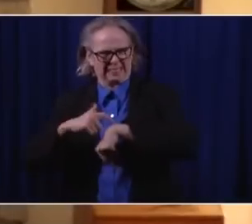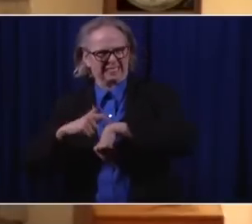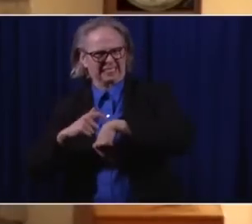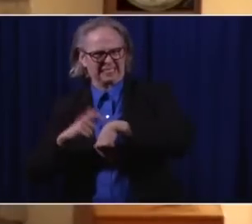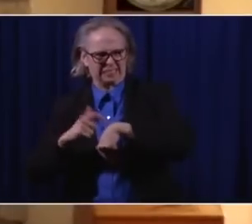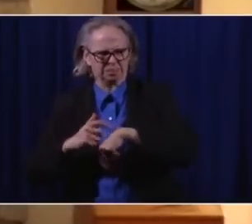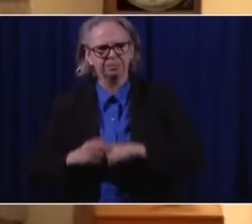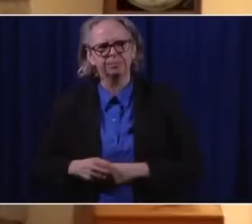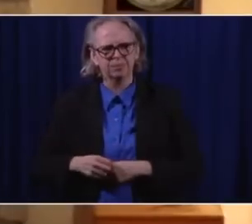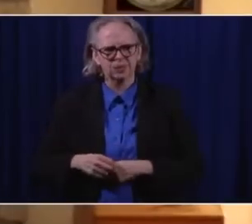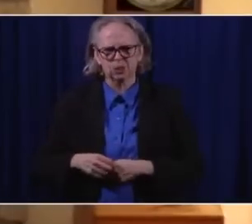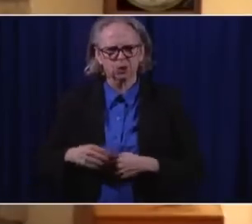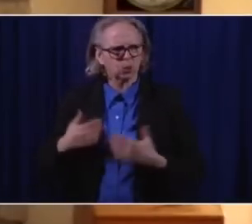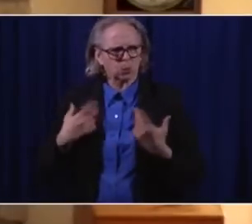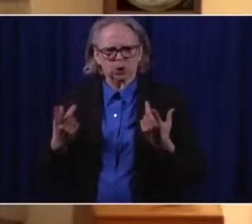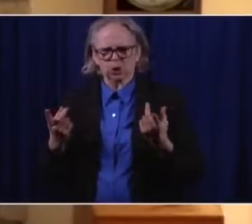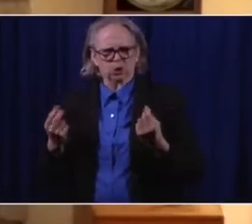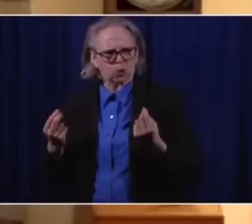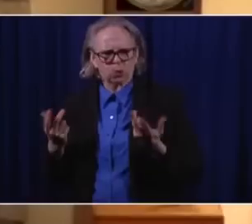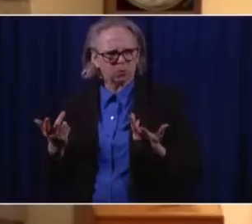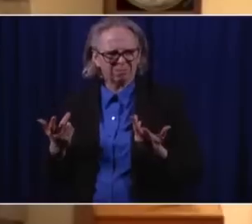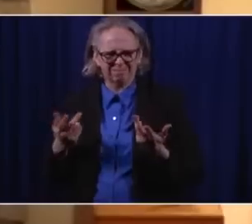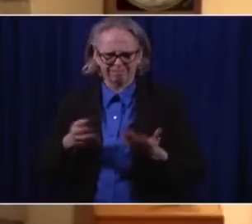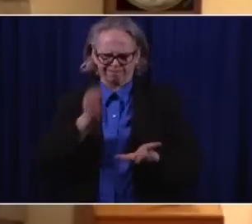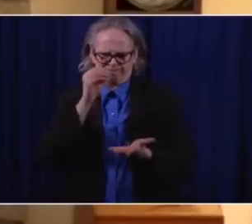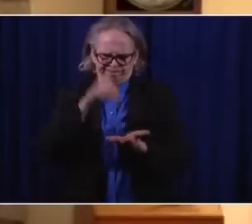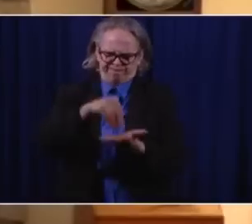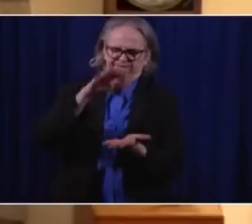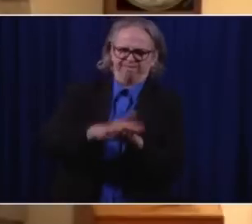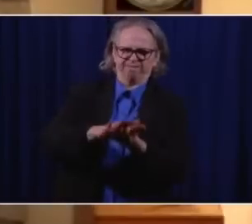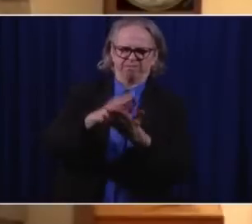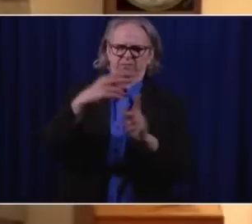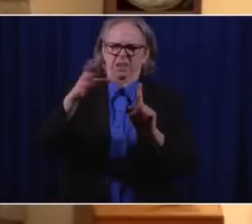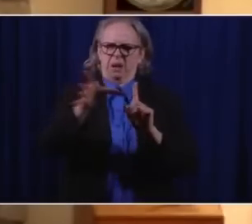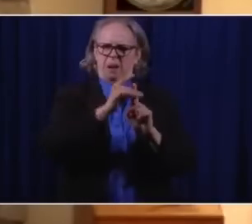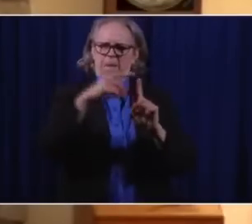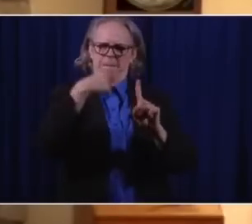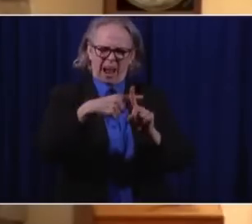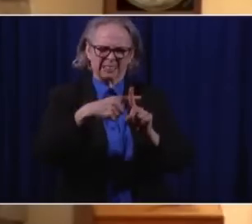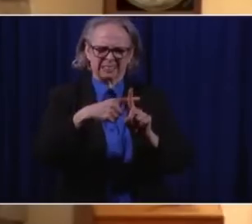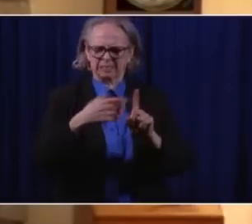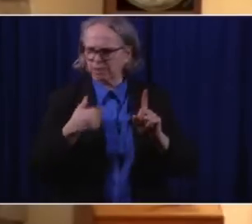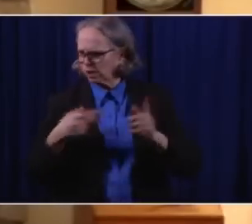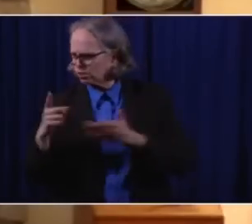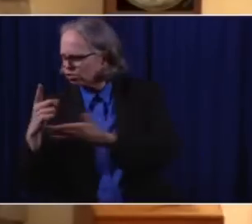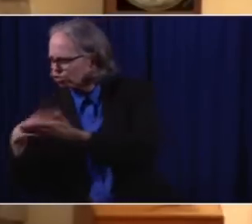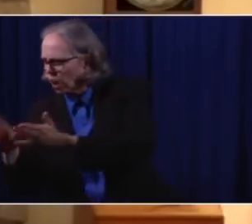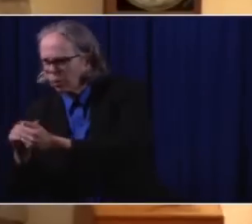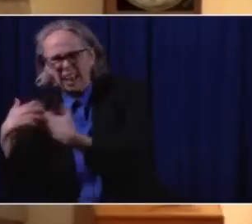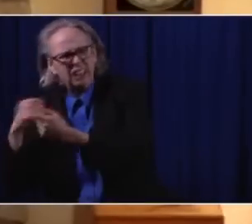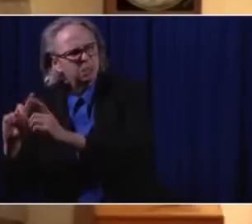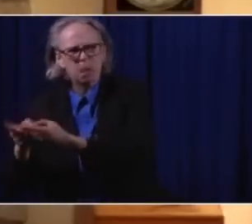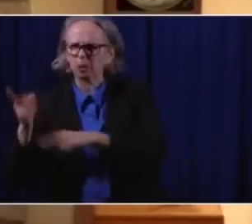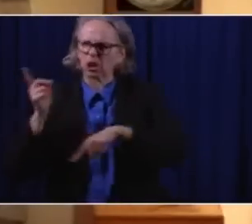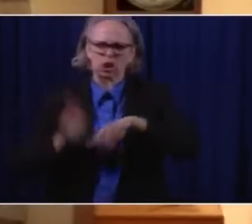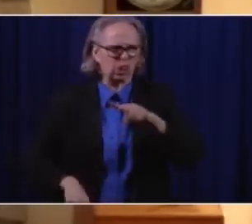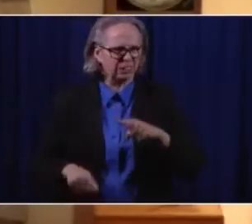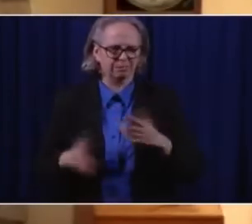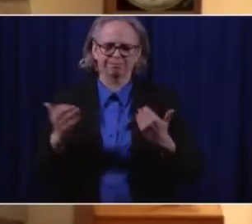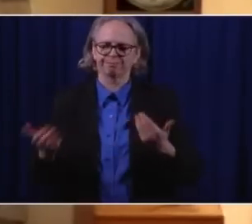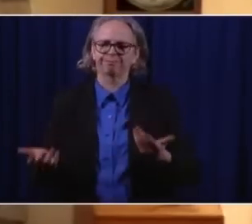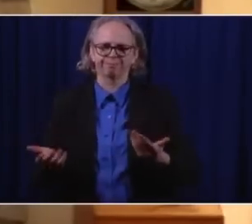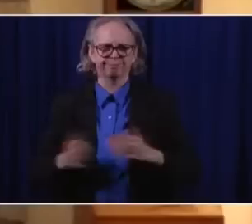in is when that test has been checked. So as of today, I'm